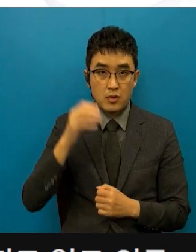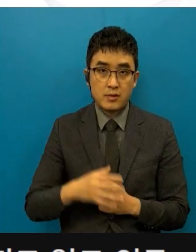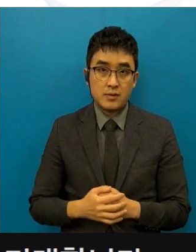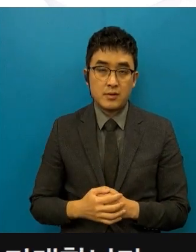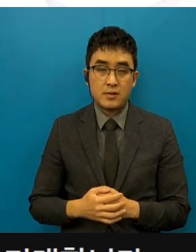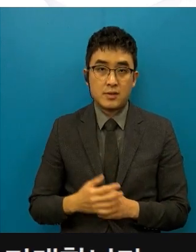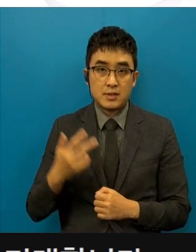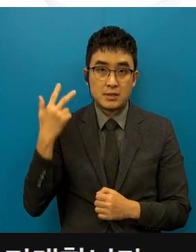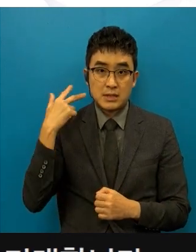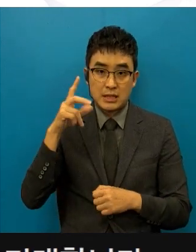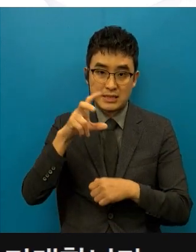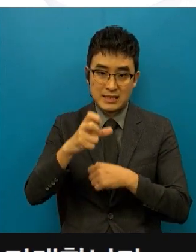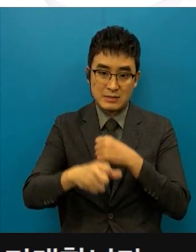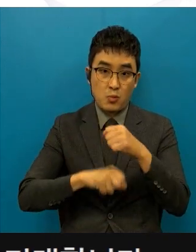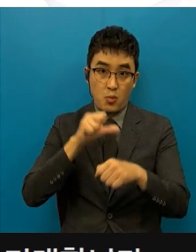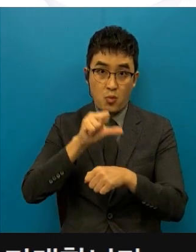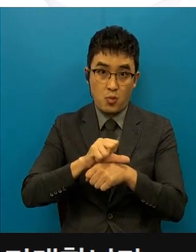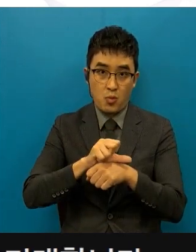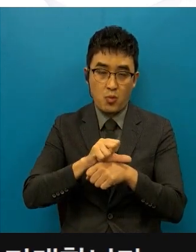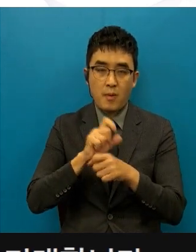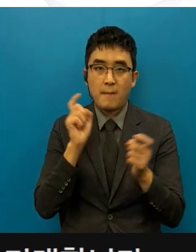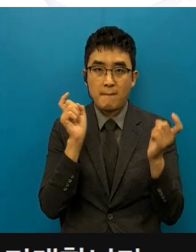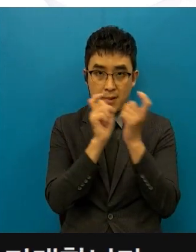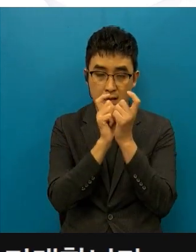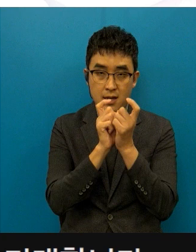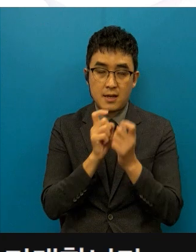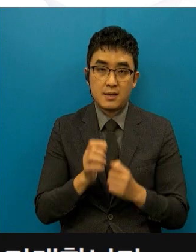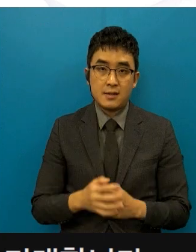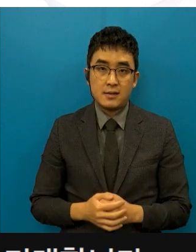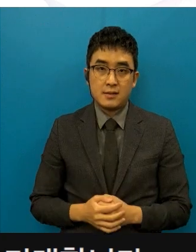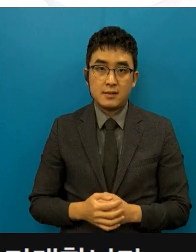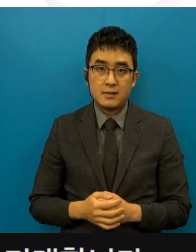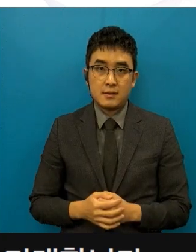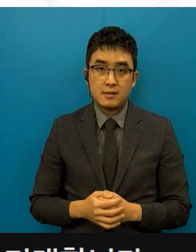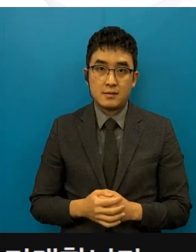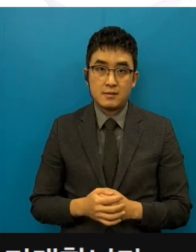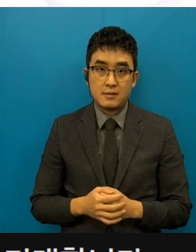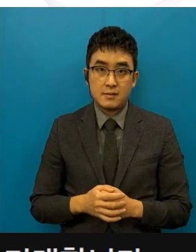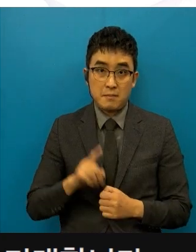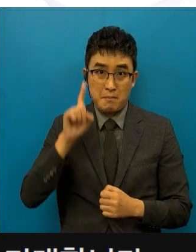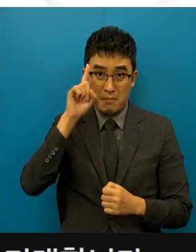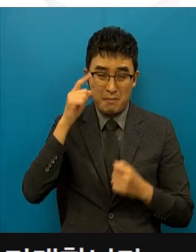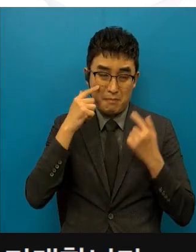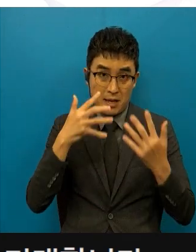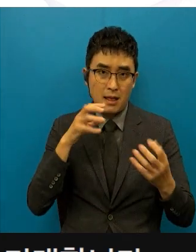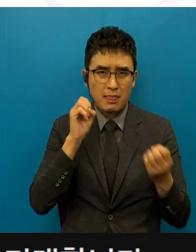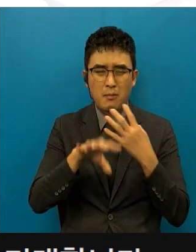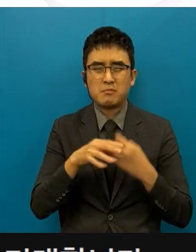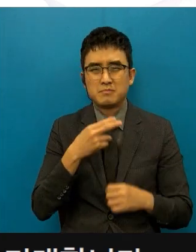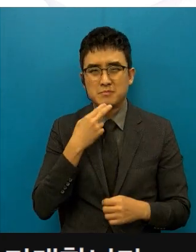I cannot answer that. I do not know why we're better than others. All I can say is we're not good enough.